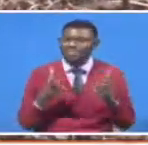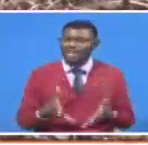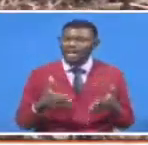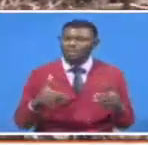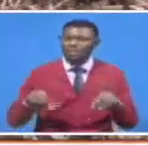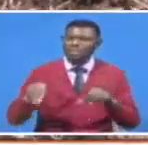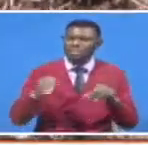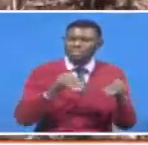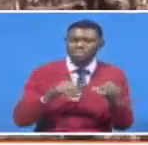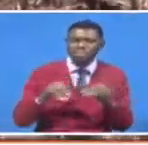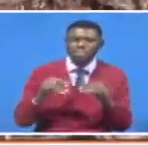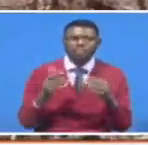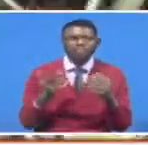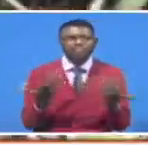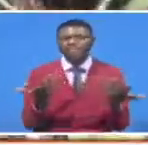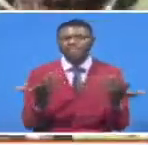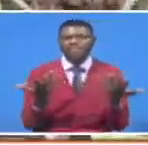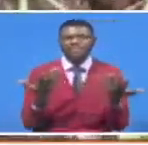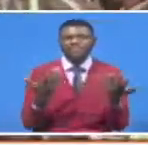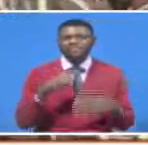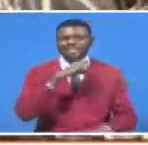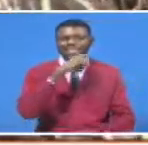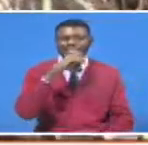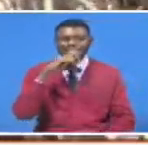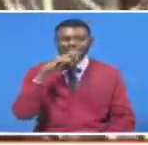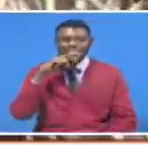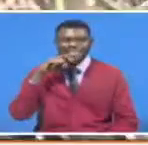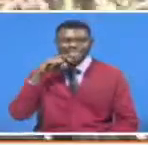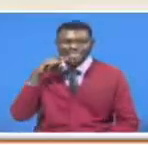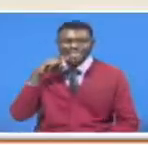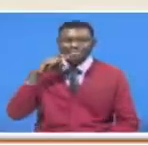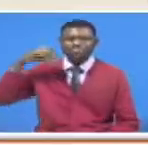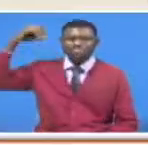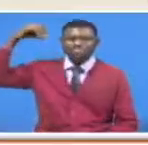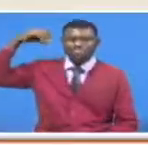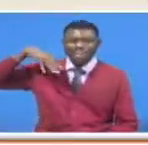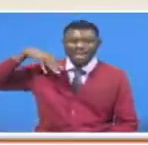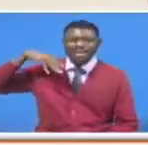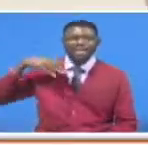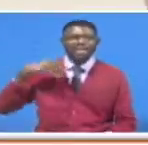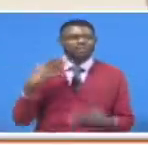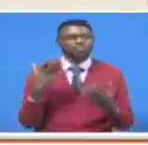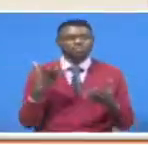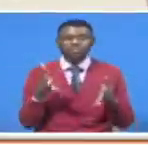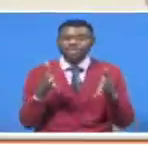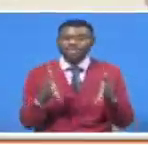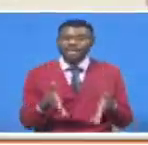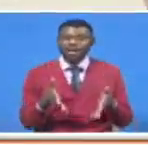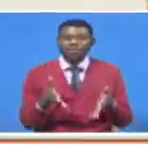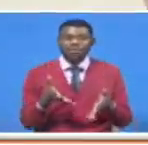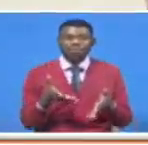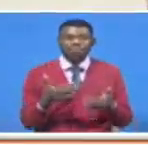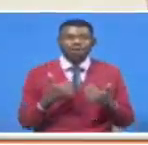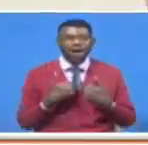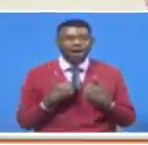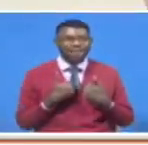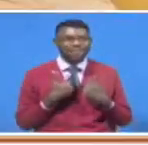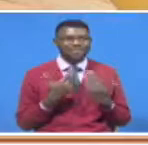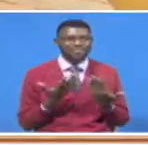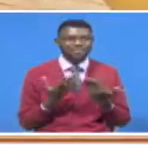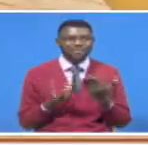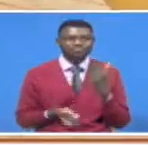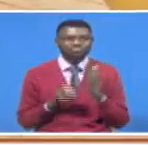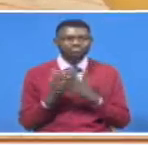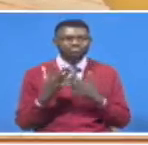exposes your valuable moisture to the sun, thus burning the moisture away. We have come out with a reapers and